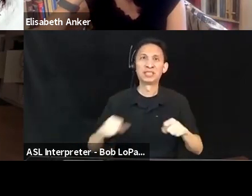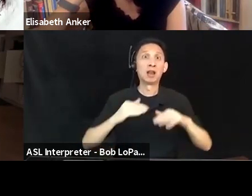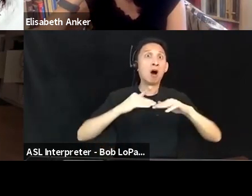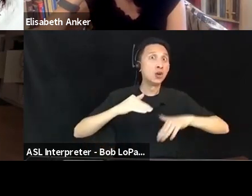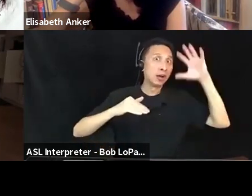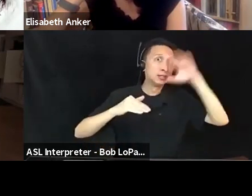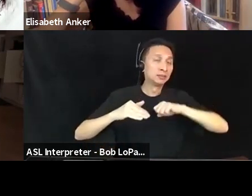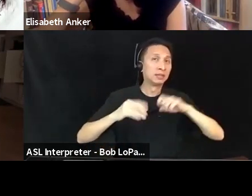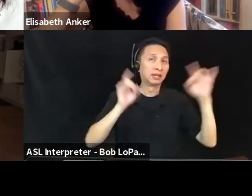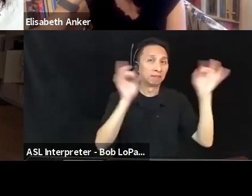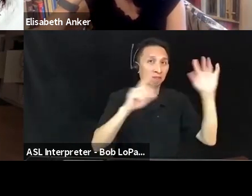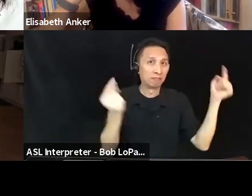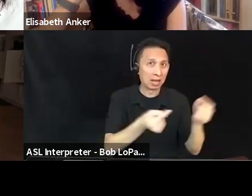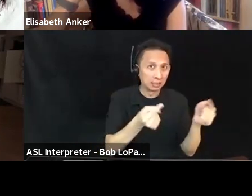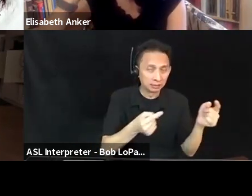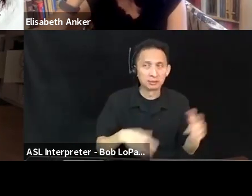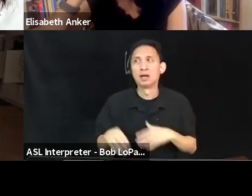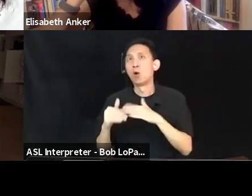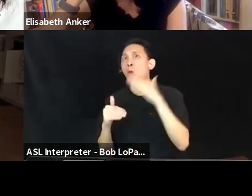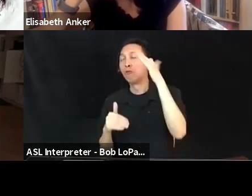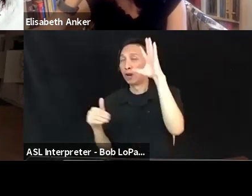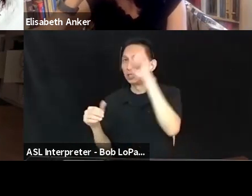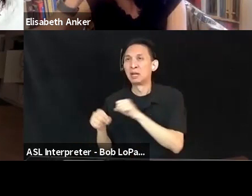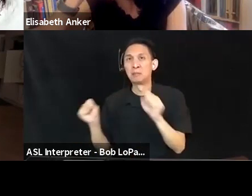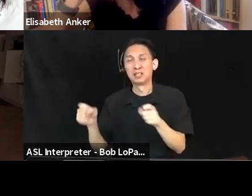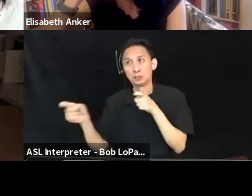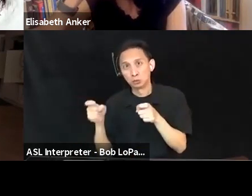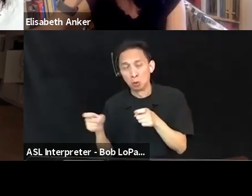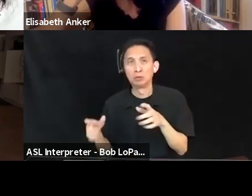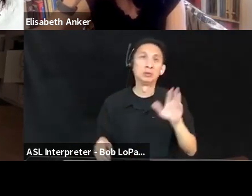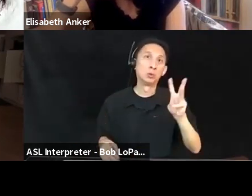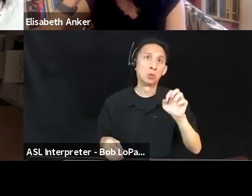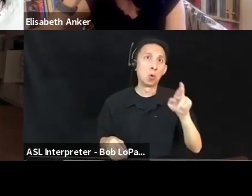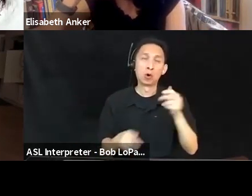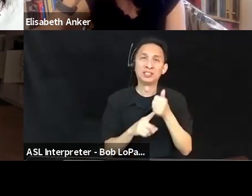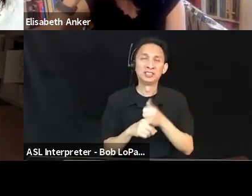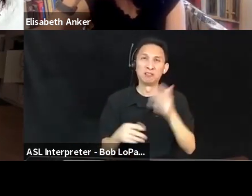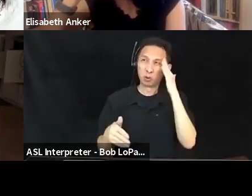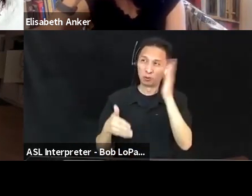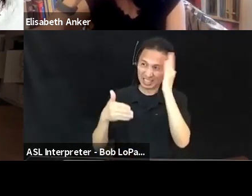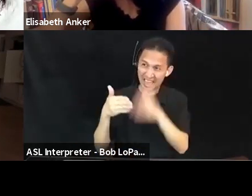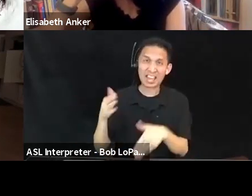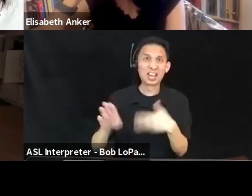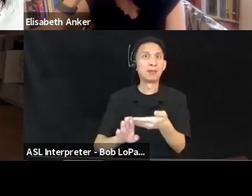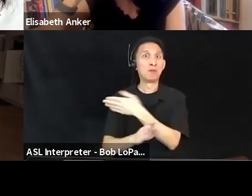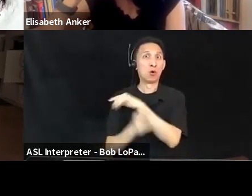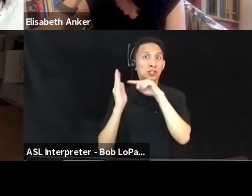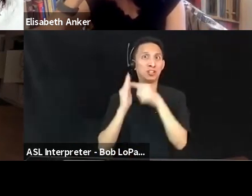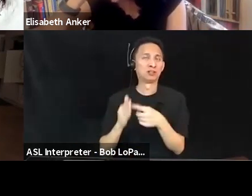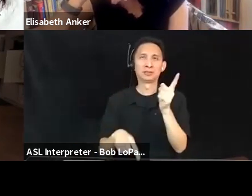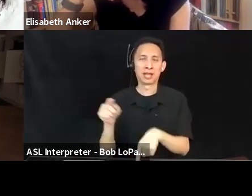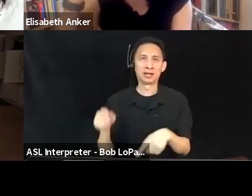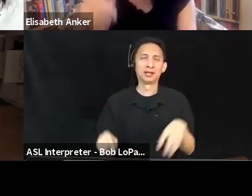violence and overestimating our ability to control or contain it. War cannot know its end in advance.